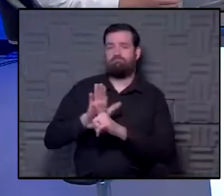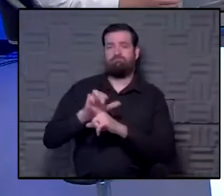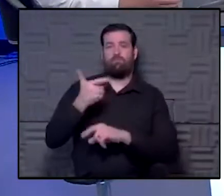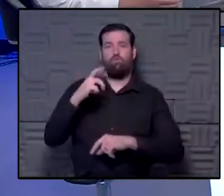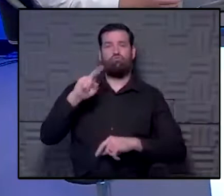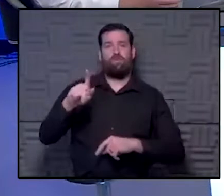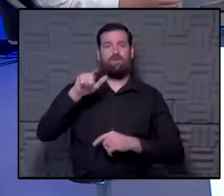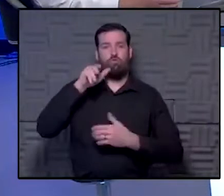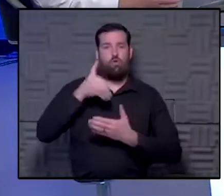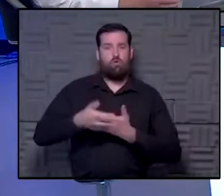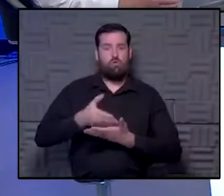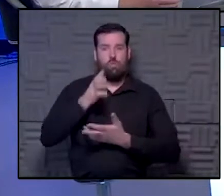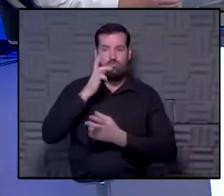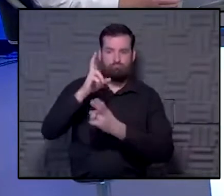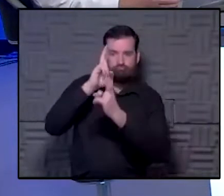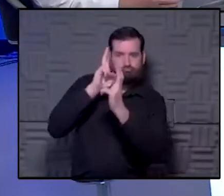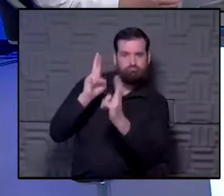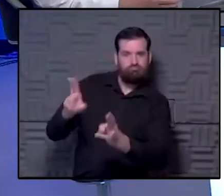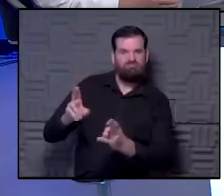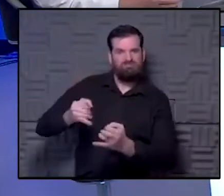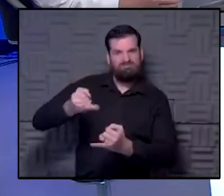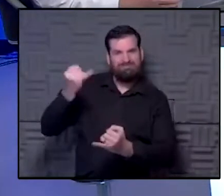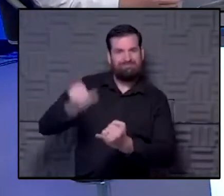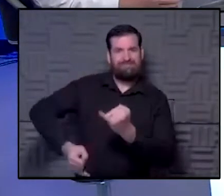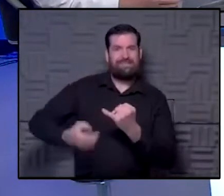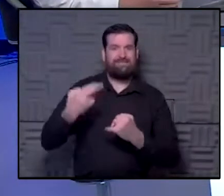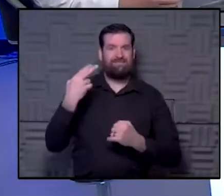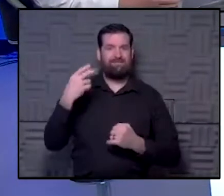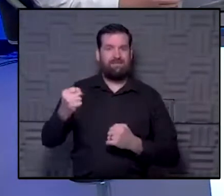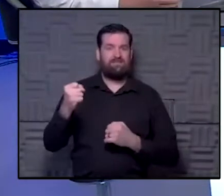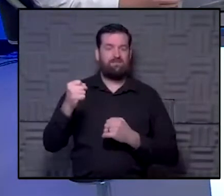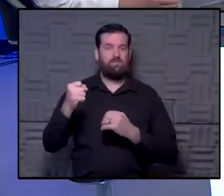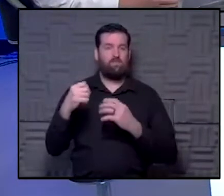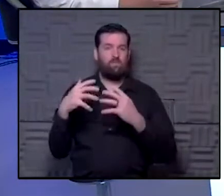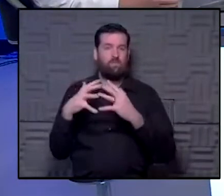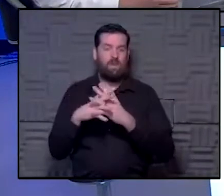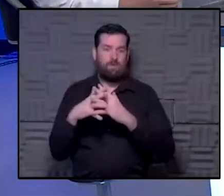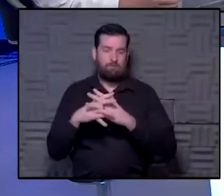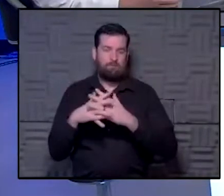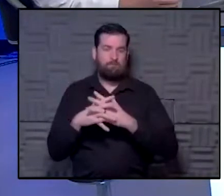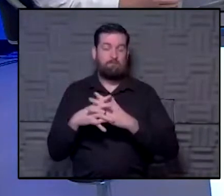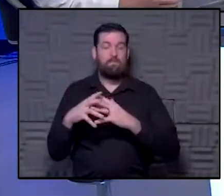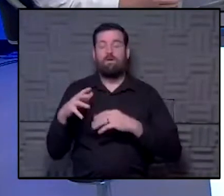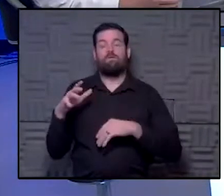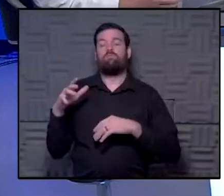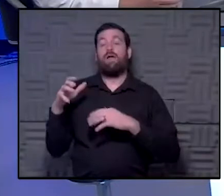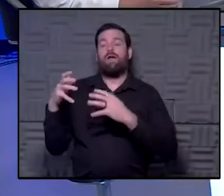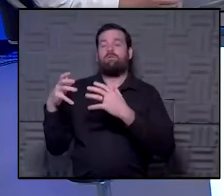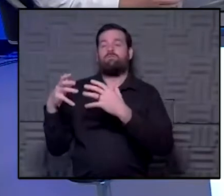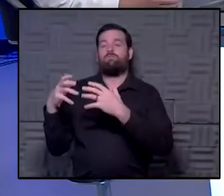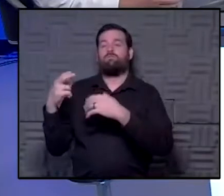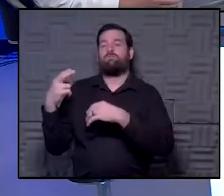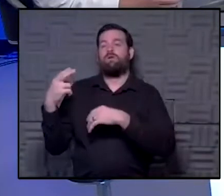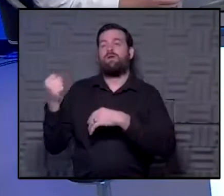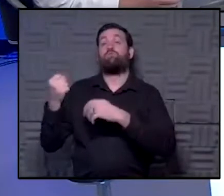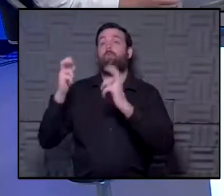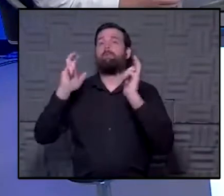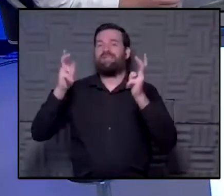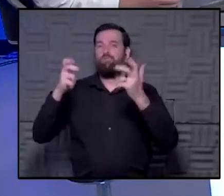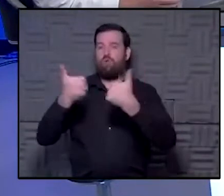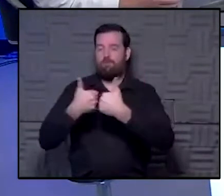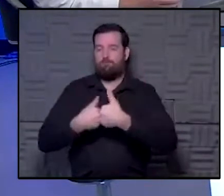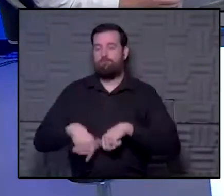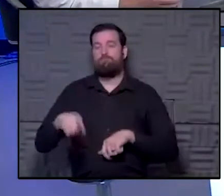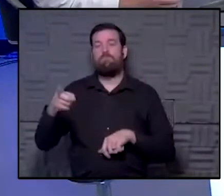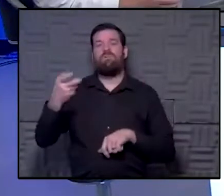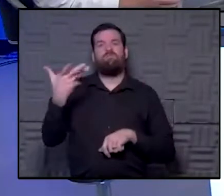going to be honored at her last high school basketball game. Mary has had both her Pfizer